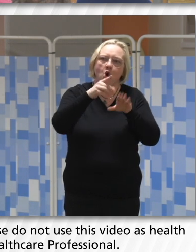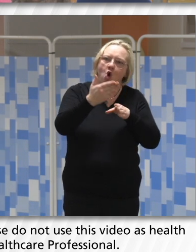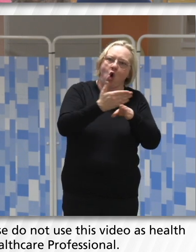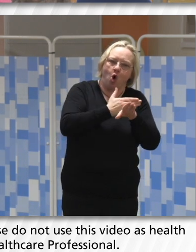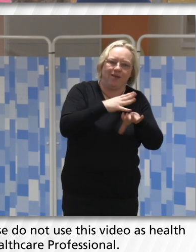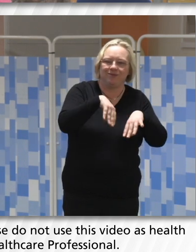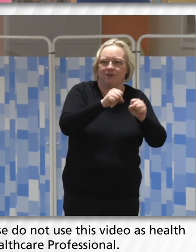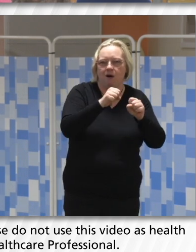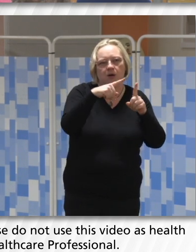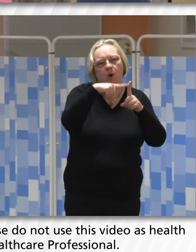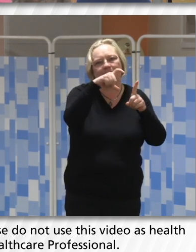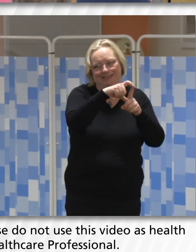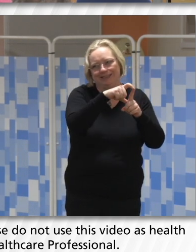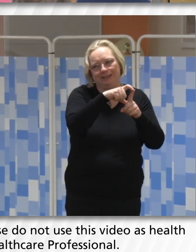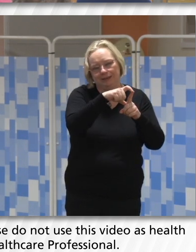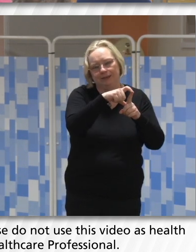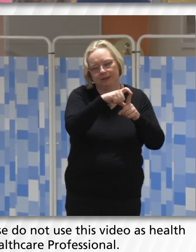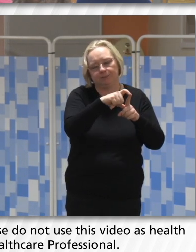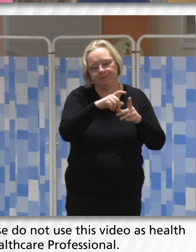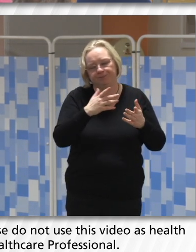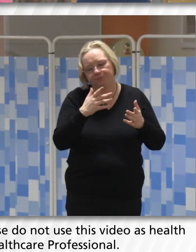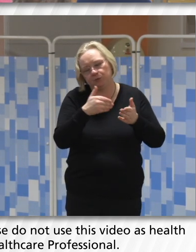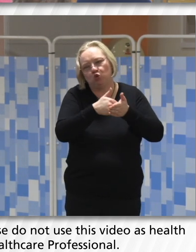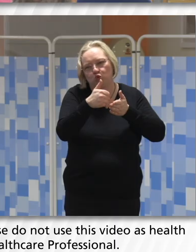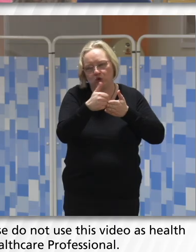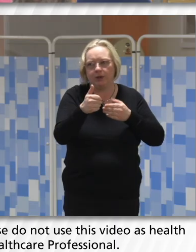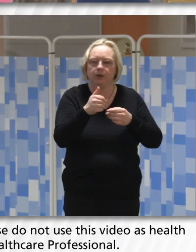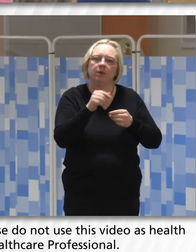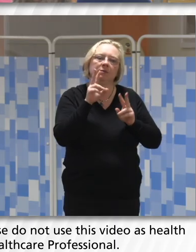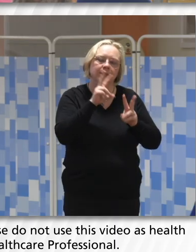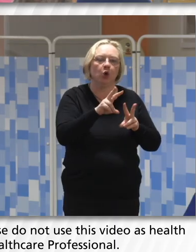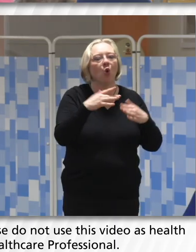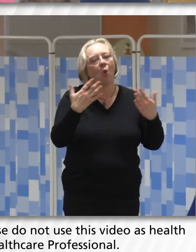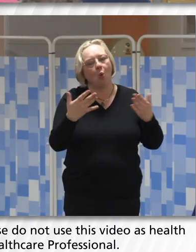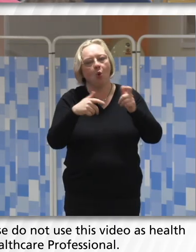patients and patients with an atypical condition such as